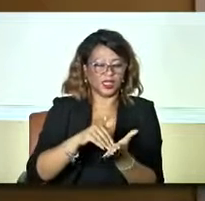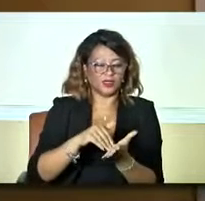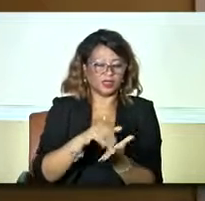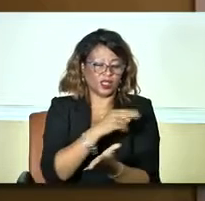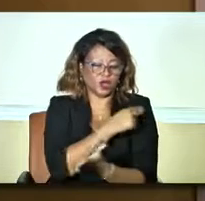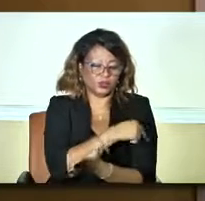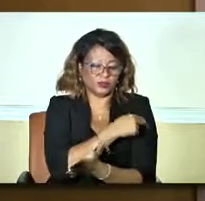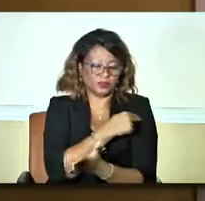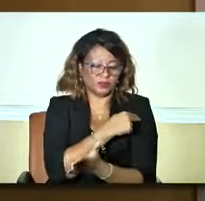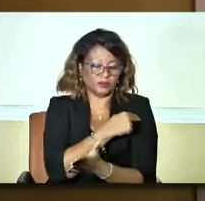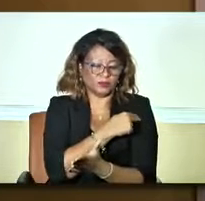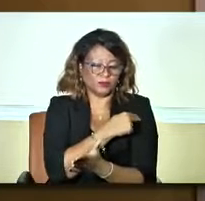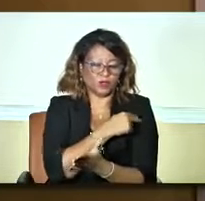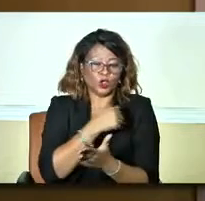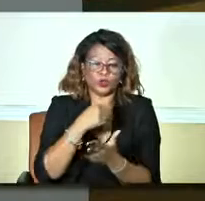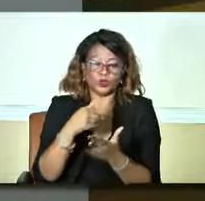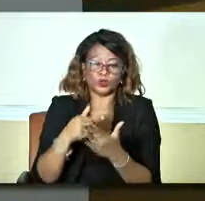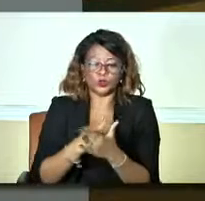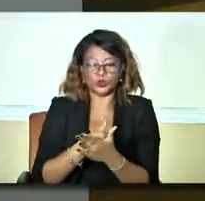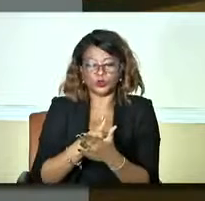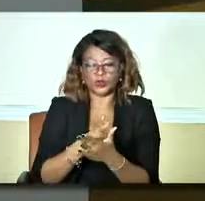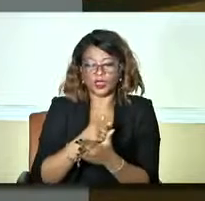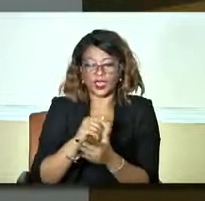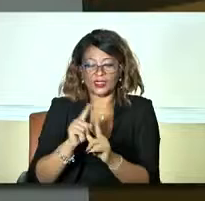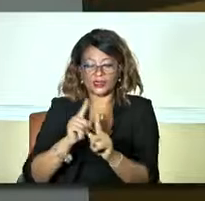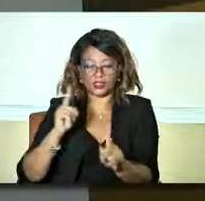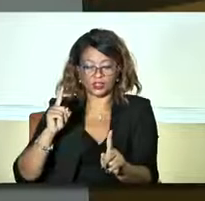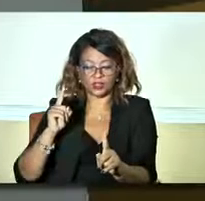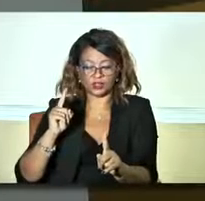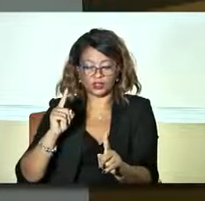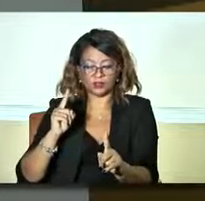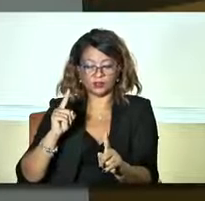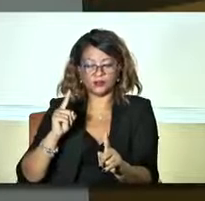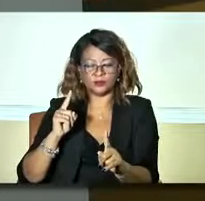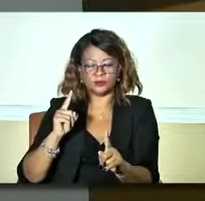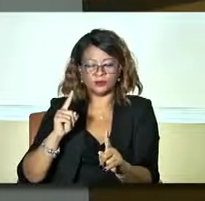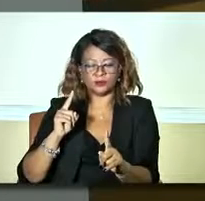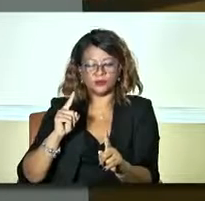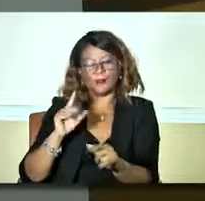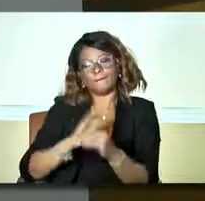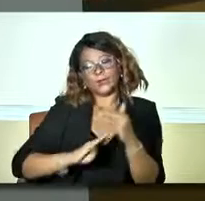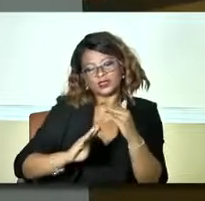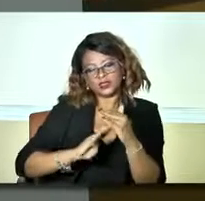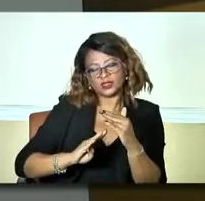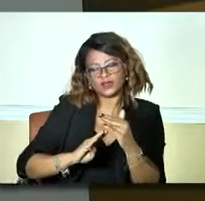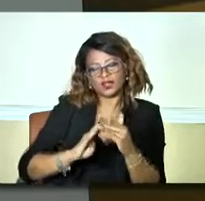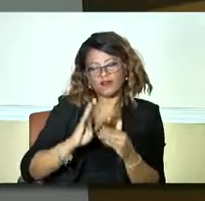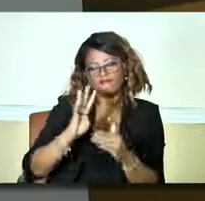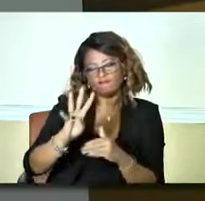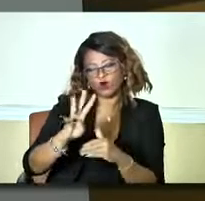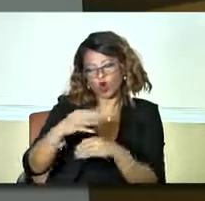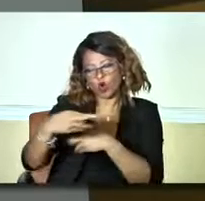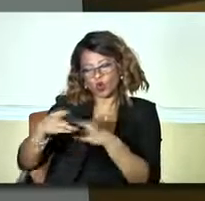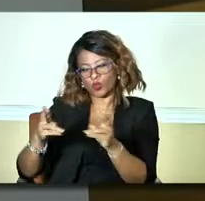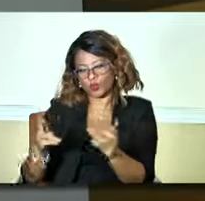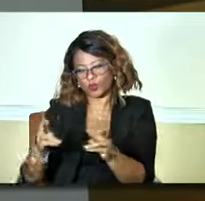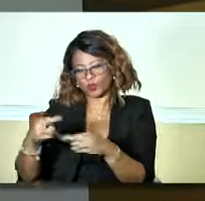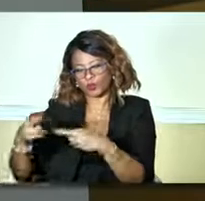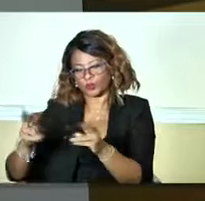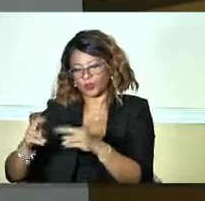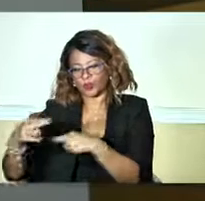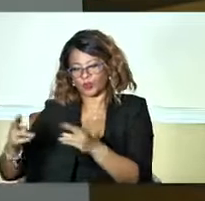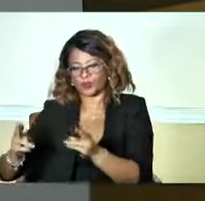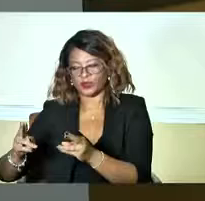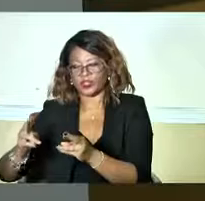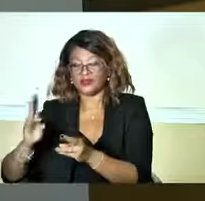for admissions. With the new isolation facility, is basically a 4-room facility with a